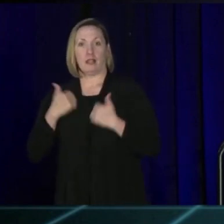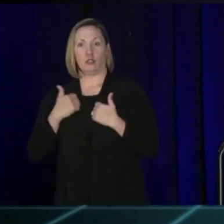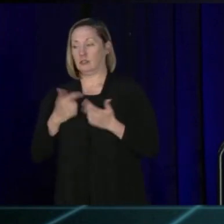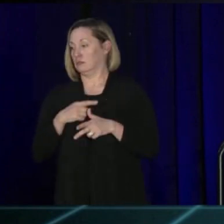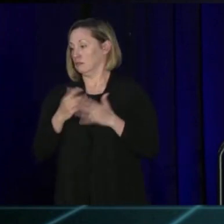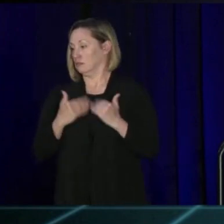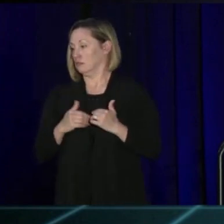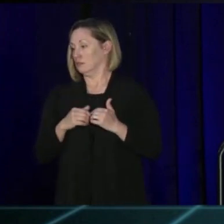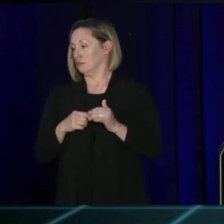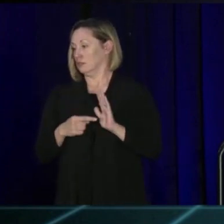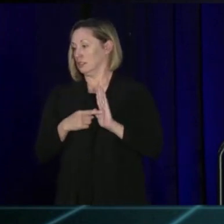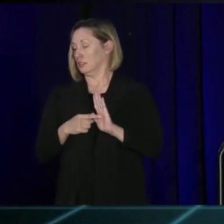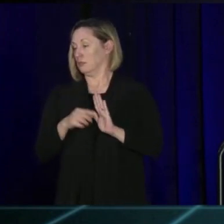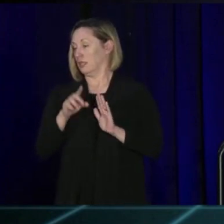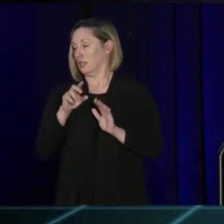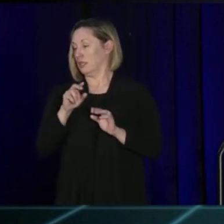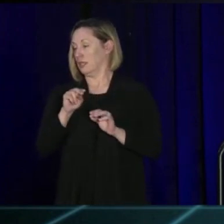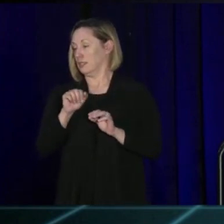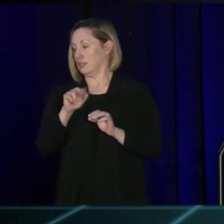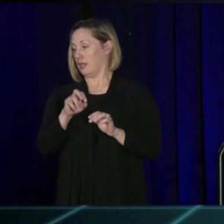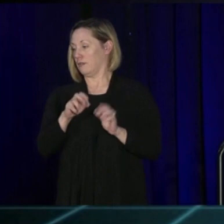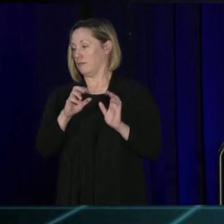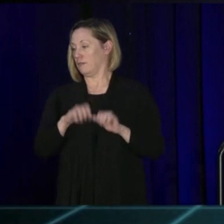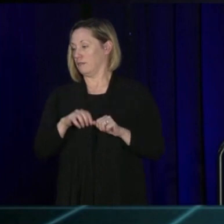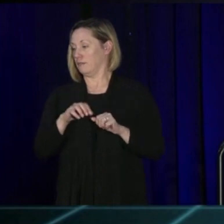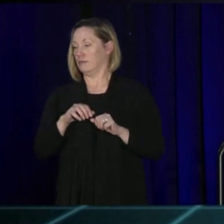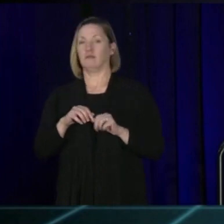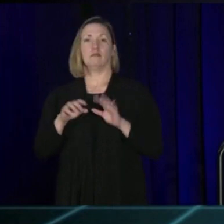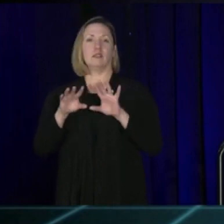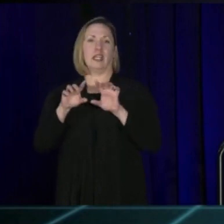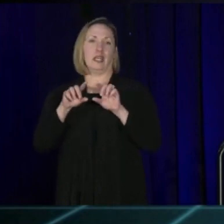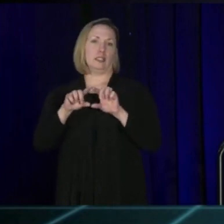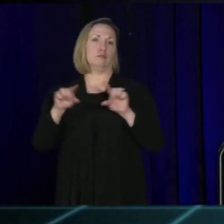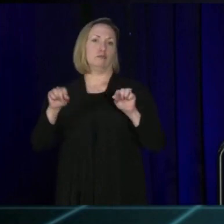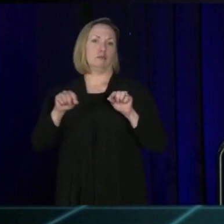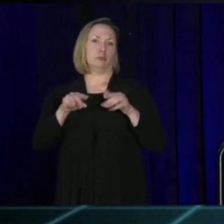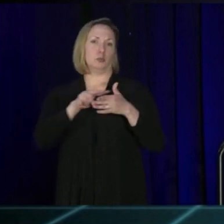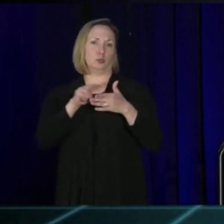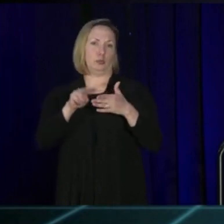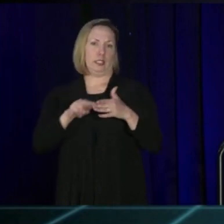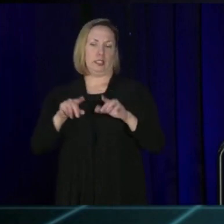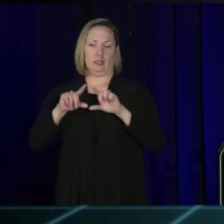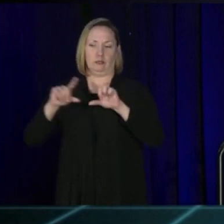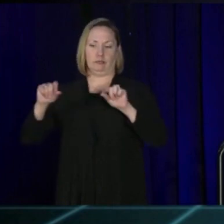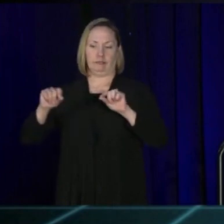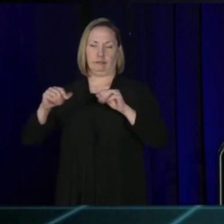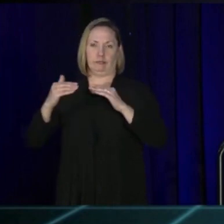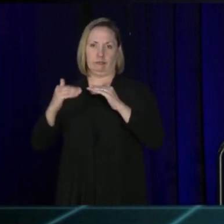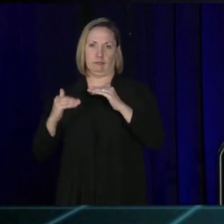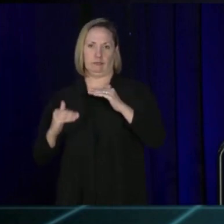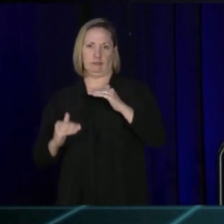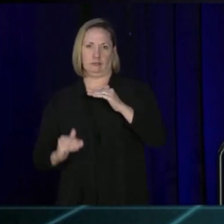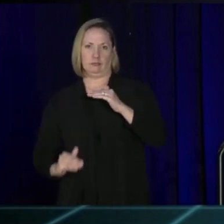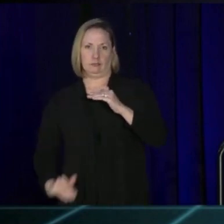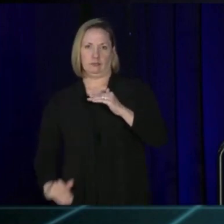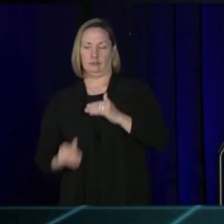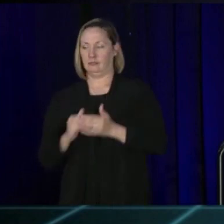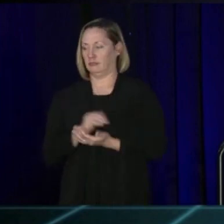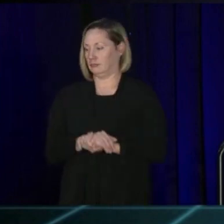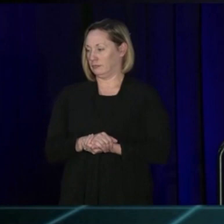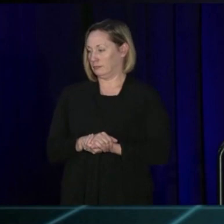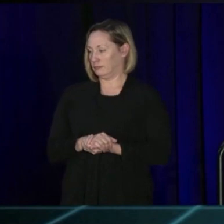name, required menu pop-up edit text. Kateryna Porshnieva, window. Website, edit text URL. About you, edit text. Sign up,